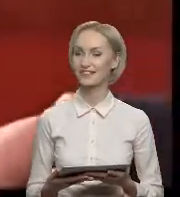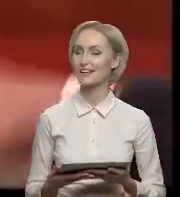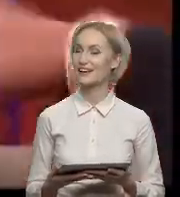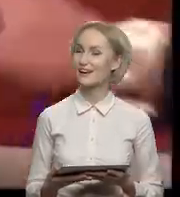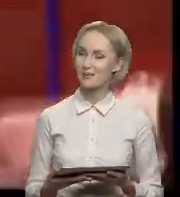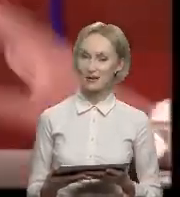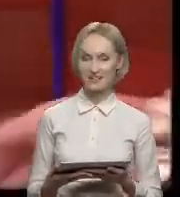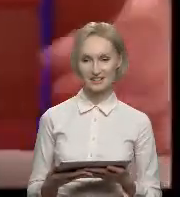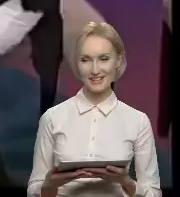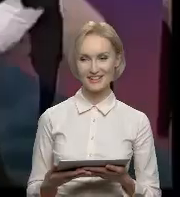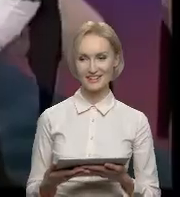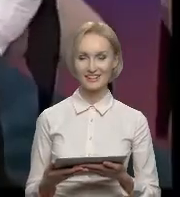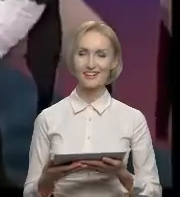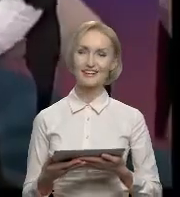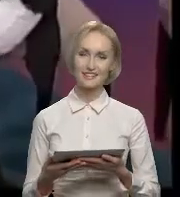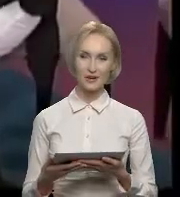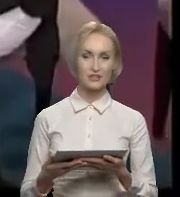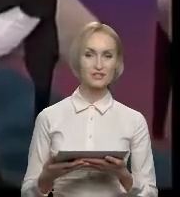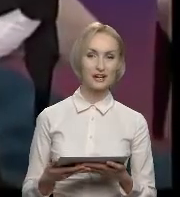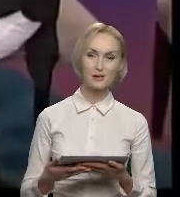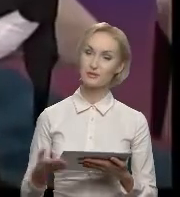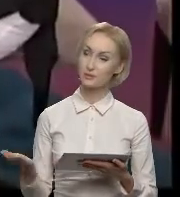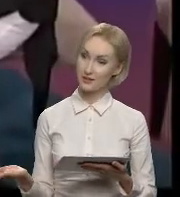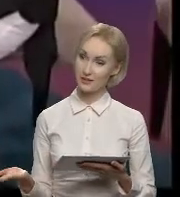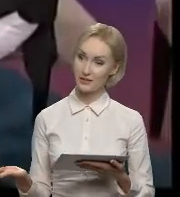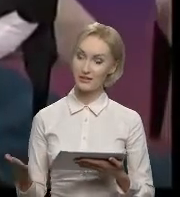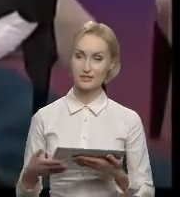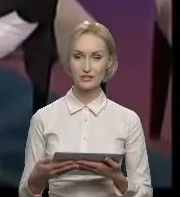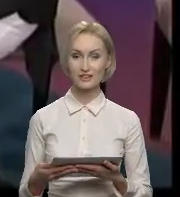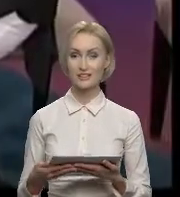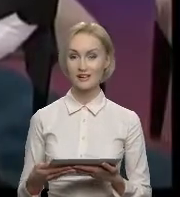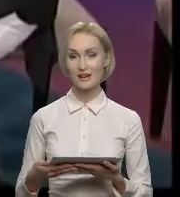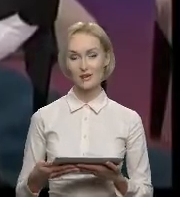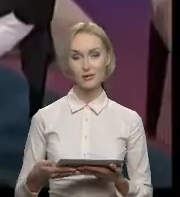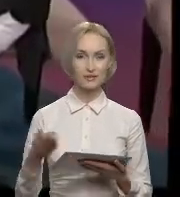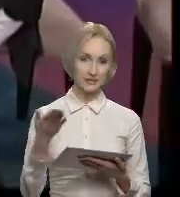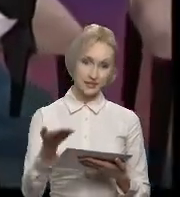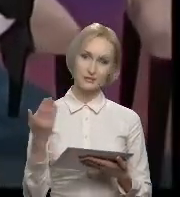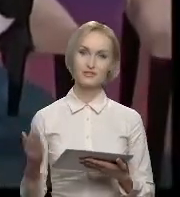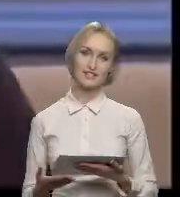have him? If Devin wanted me, if I wanted Devin, I could have had him.